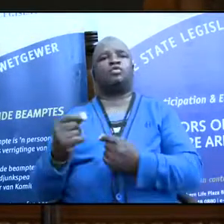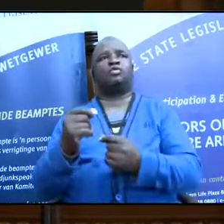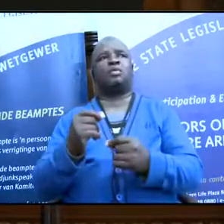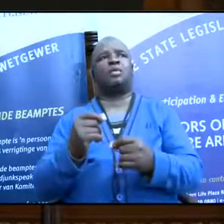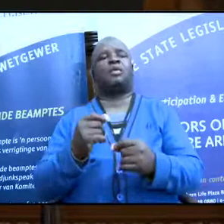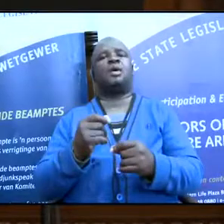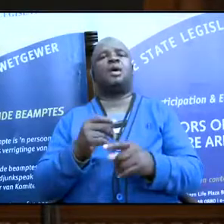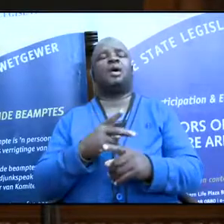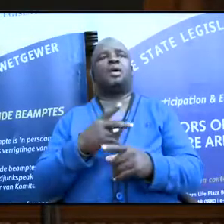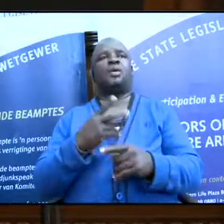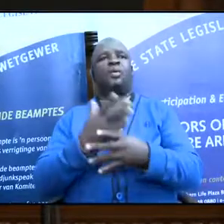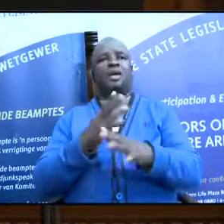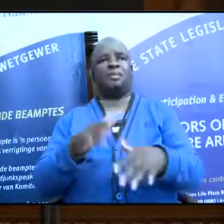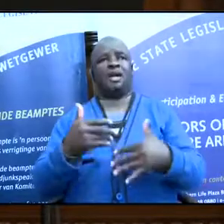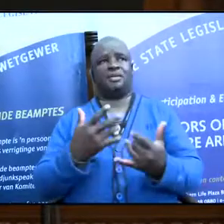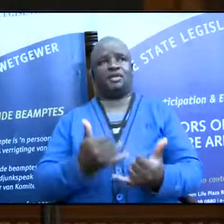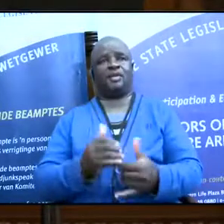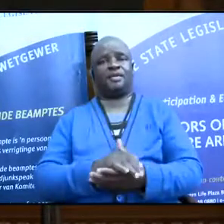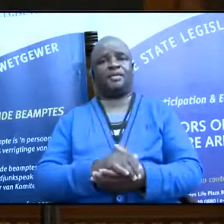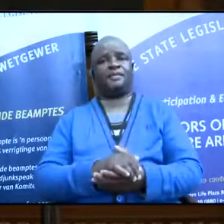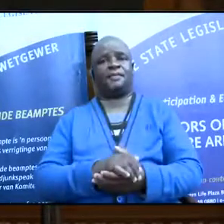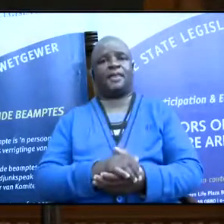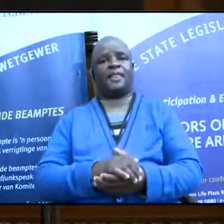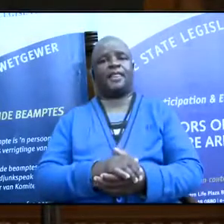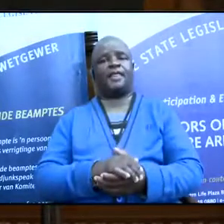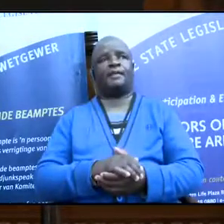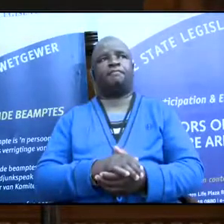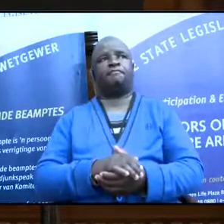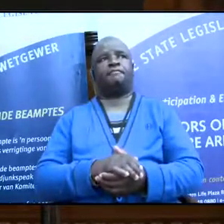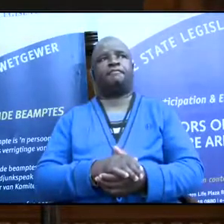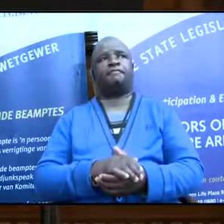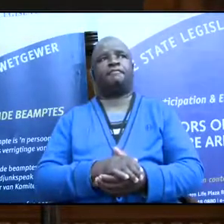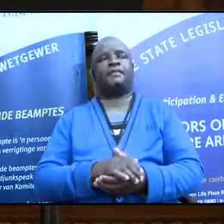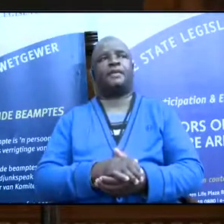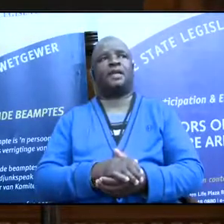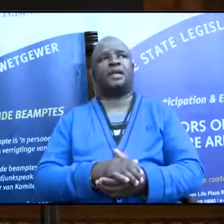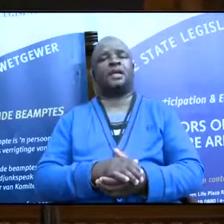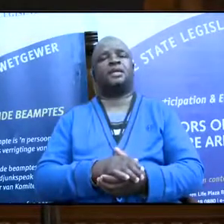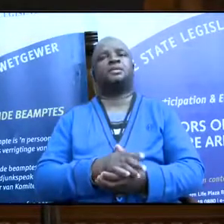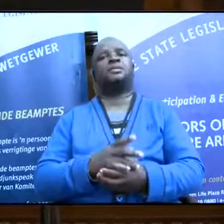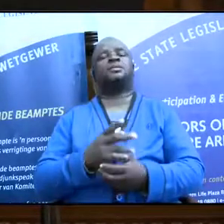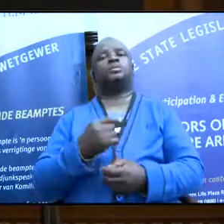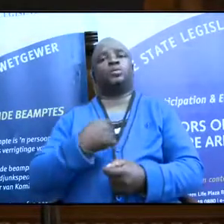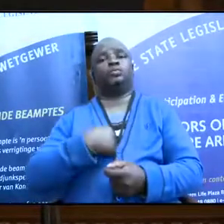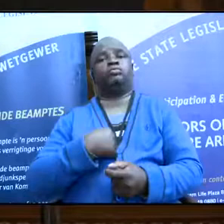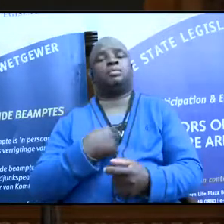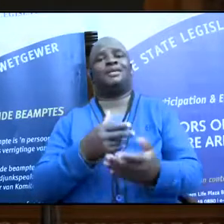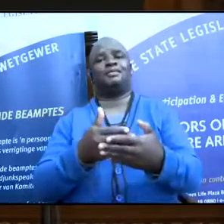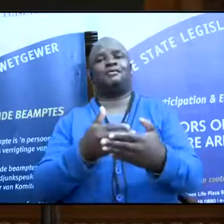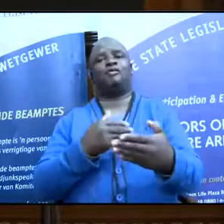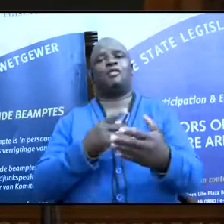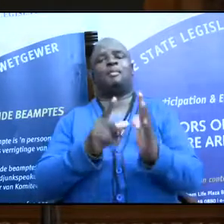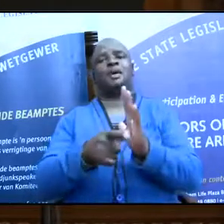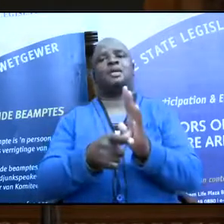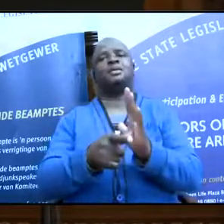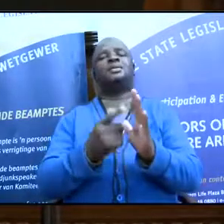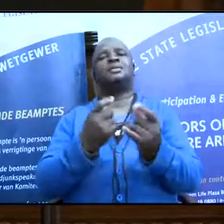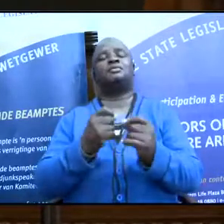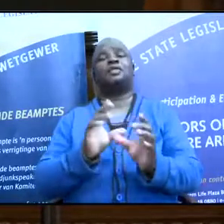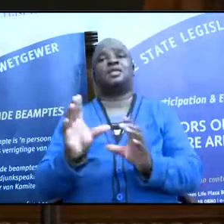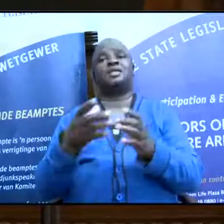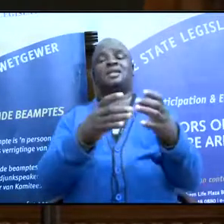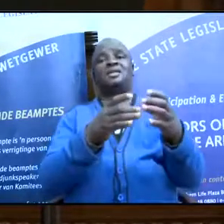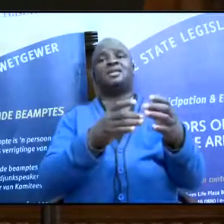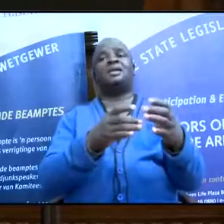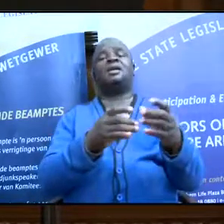in actual fact we had wanted to start this sectoral engagement in